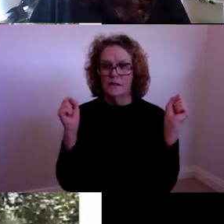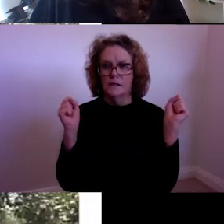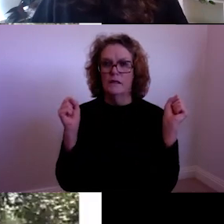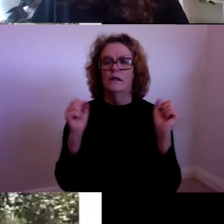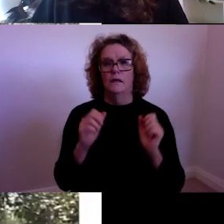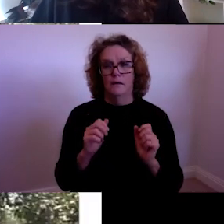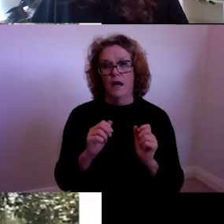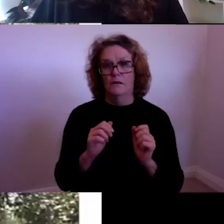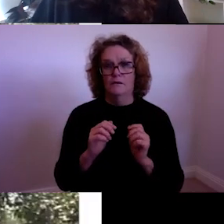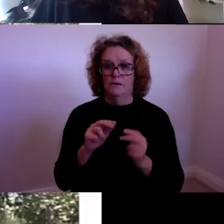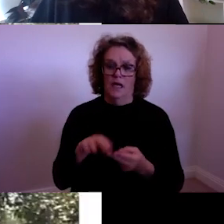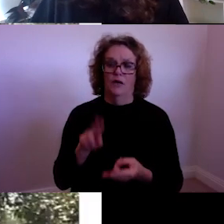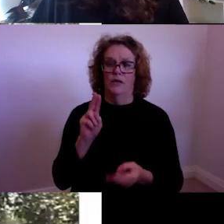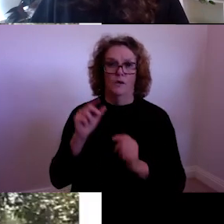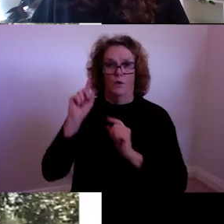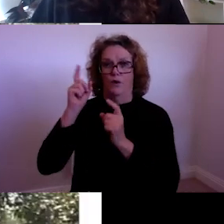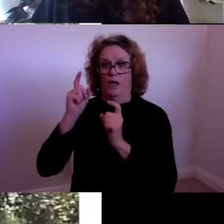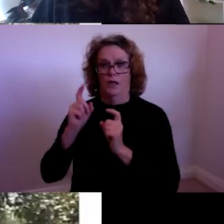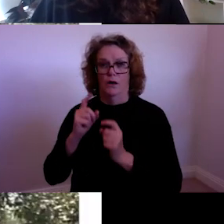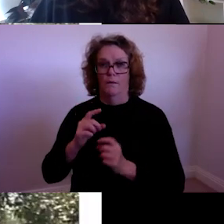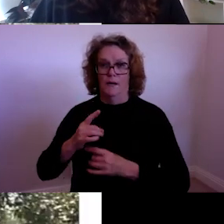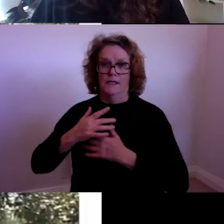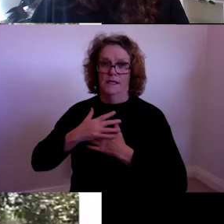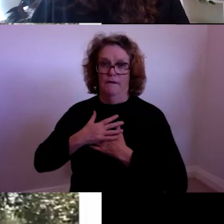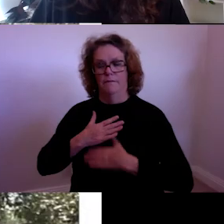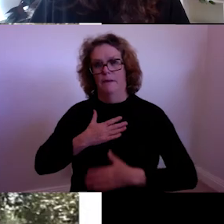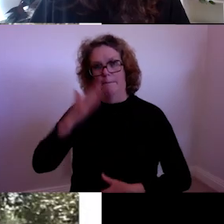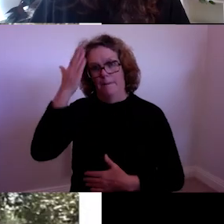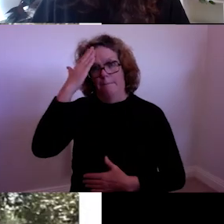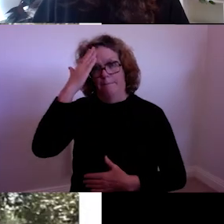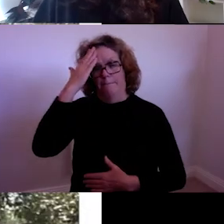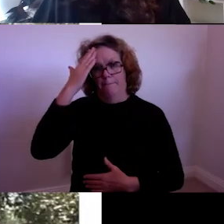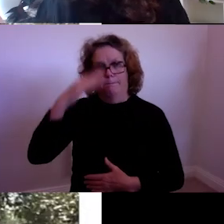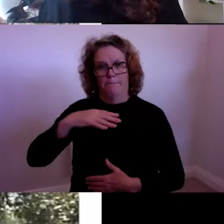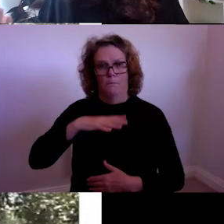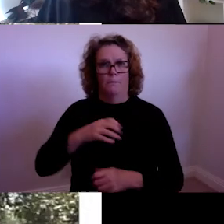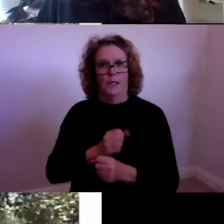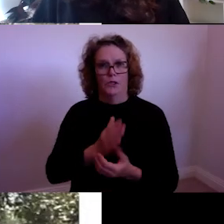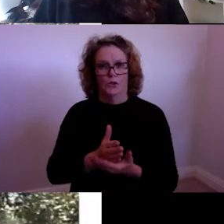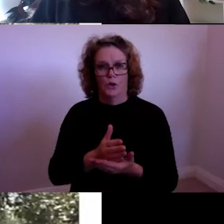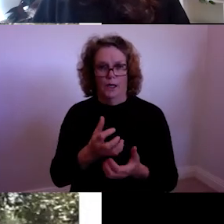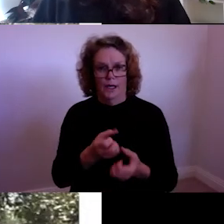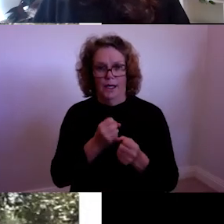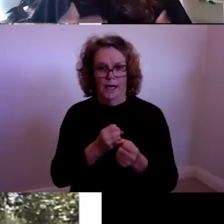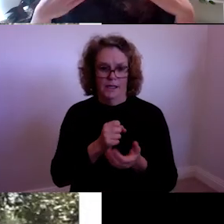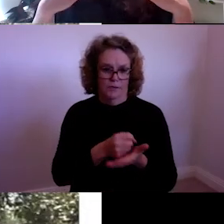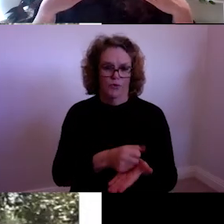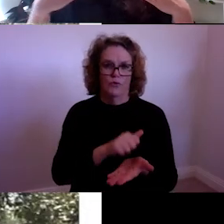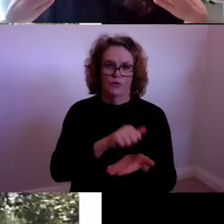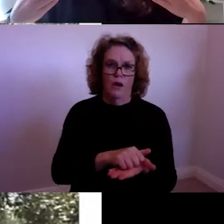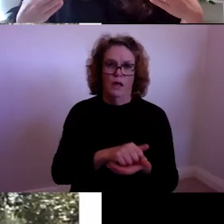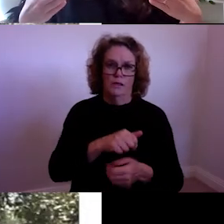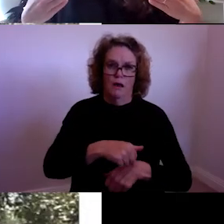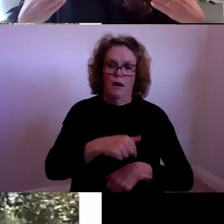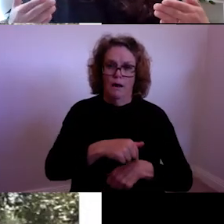myself because I, as a mum, just wanted to make sure that I could get my daughter the support and help in a timely manner. And I